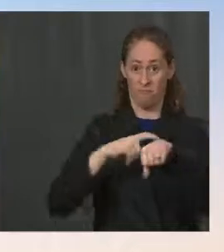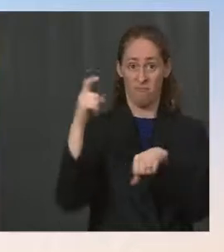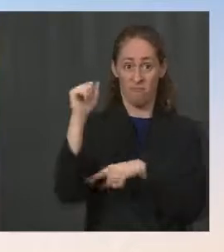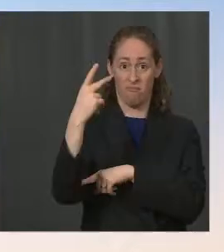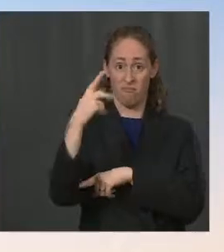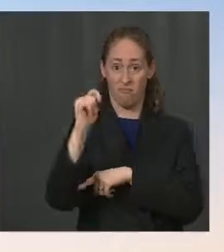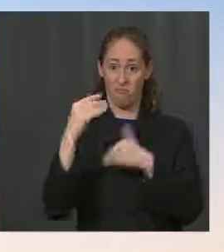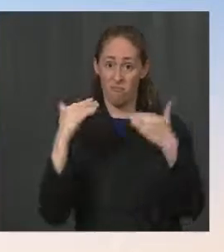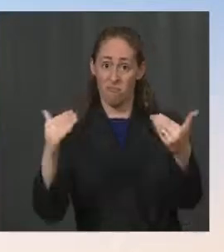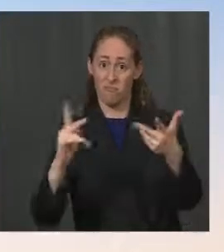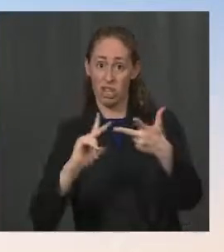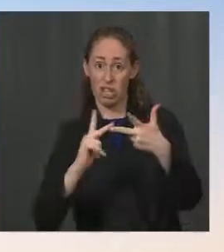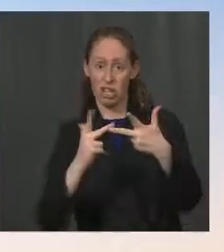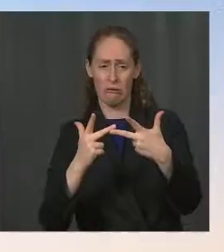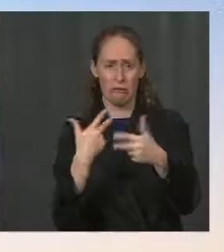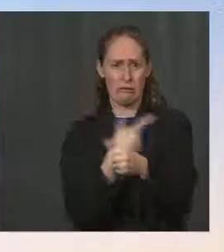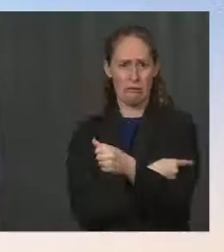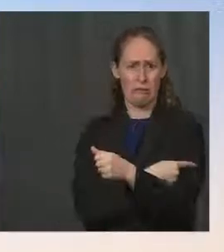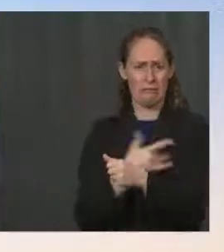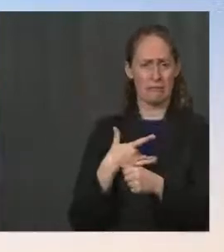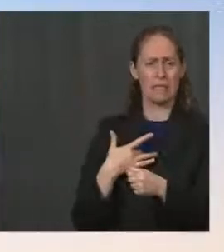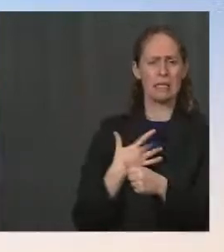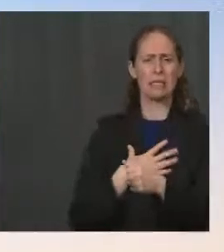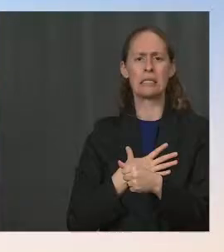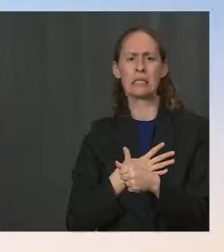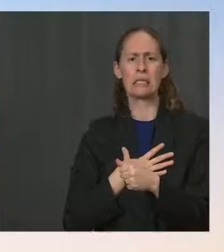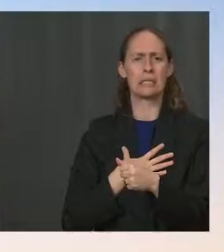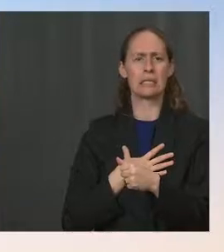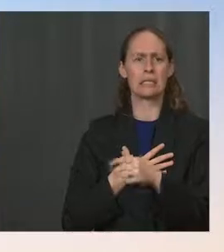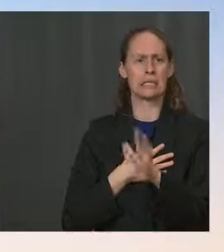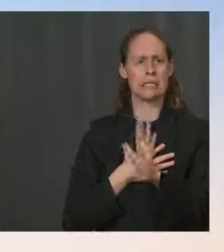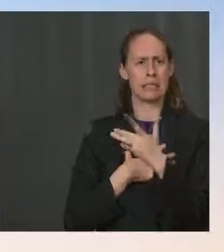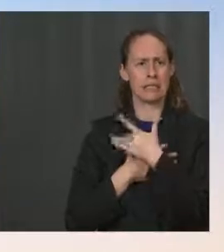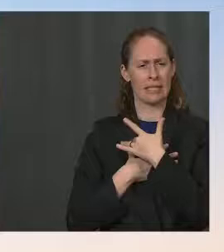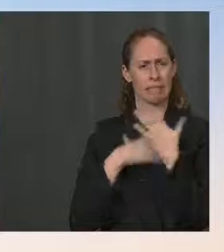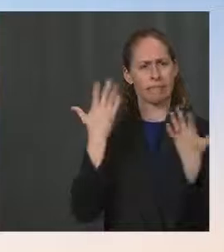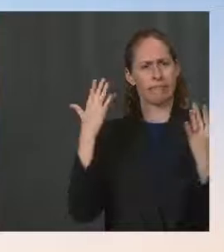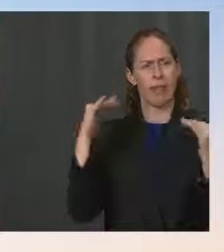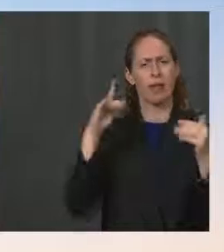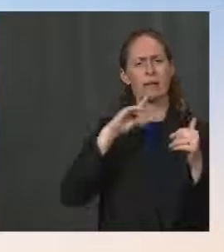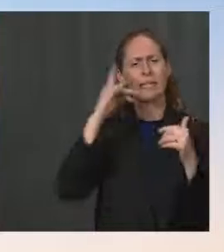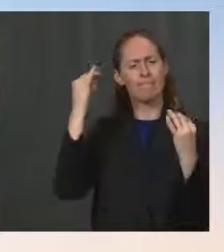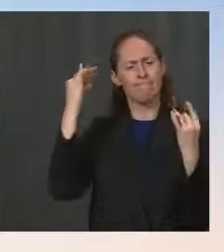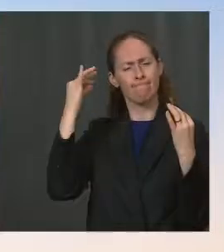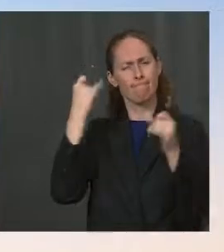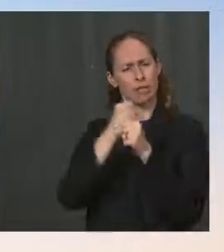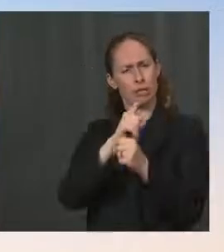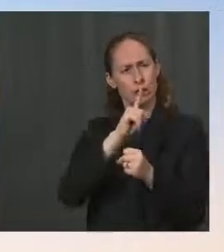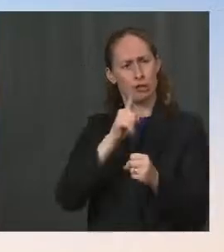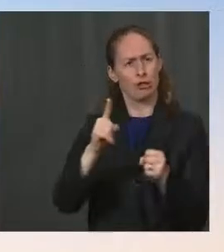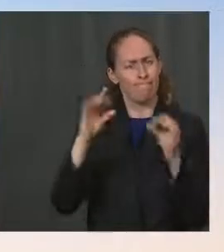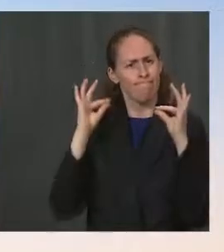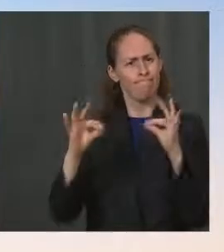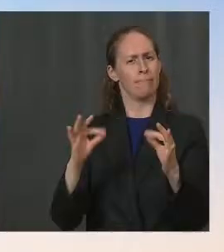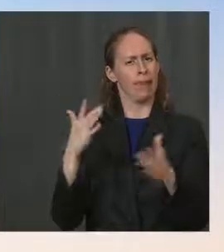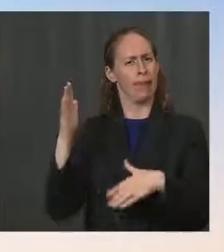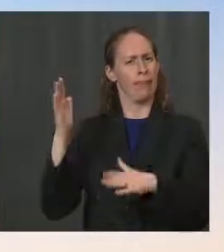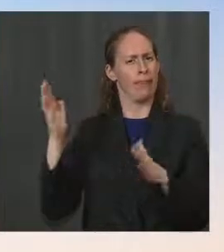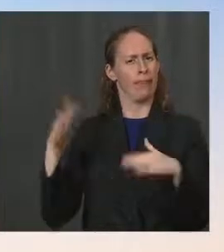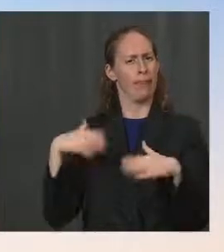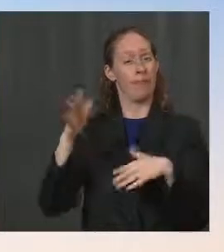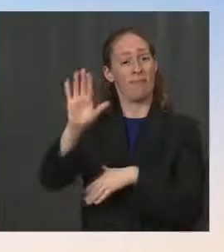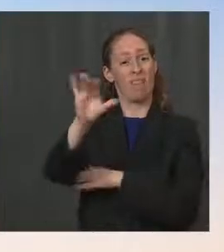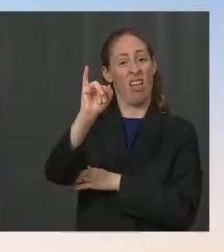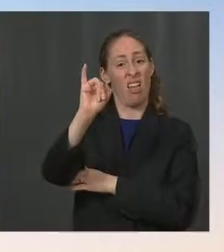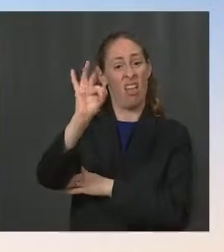was made before health experts were able to fully weigh in. So here's my question. What can you tell people who are concerned that